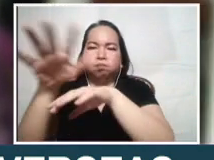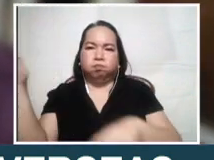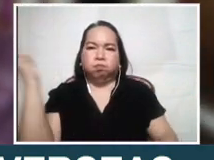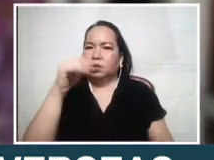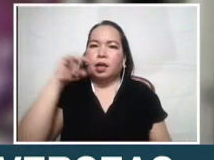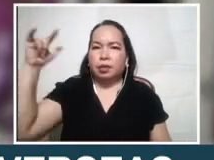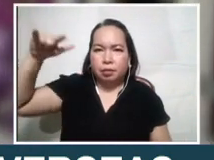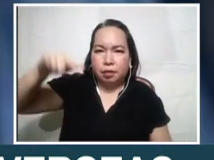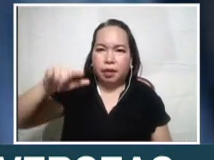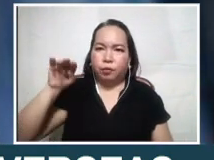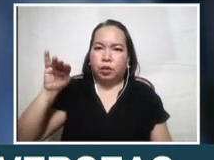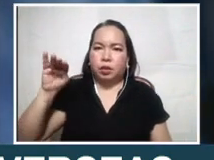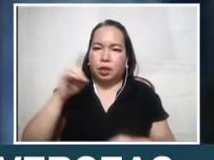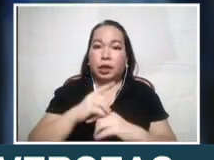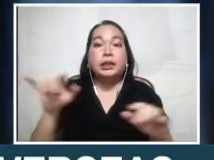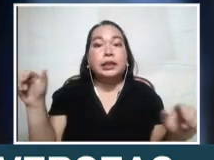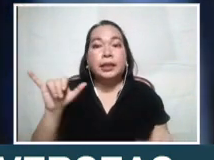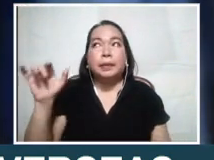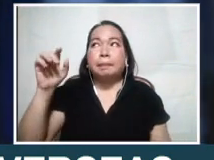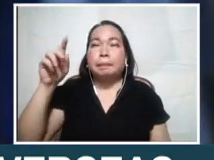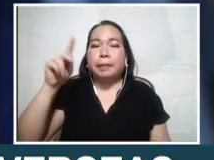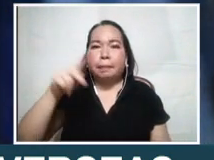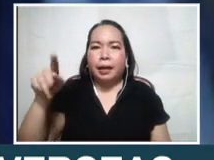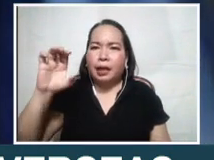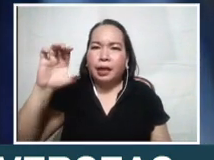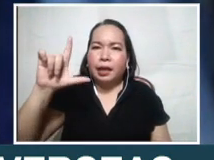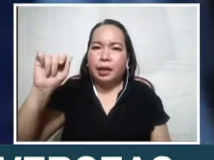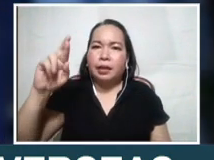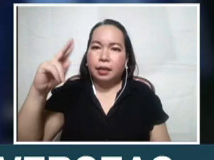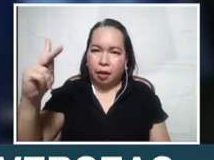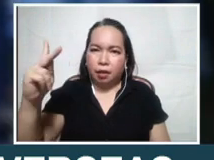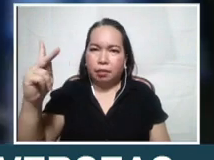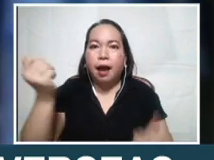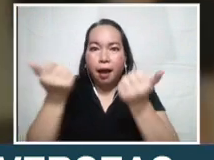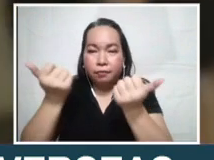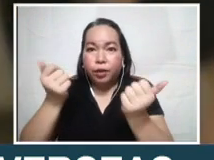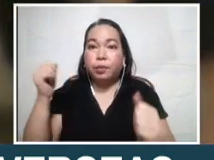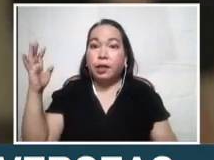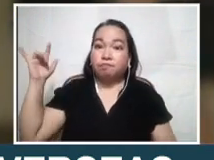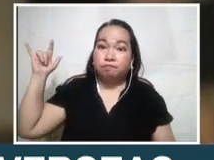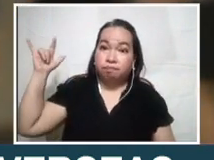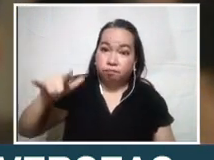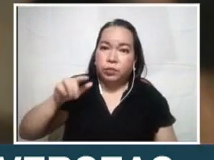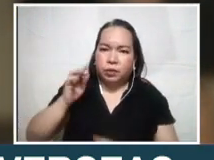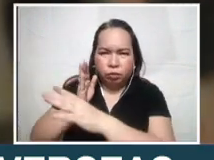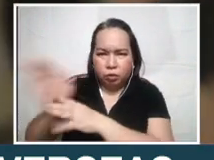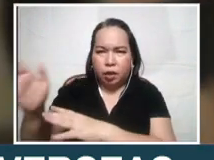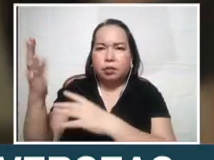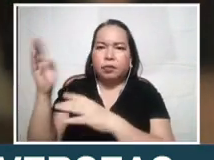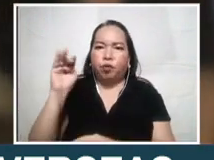Clark City is open to accept OFWs who can be immediately subjected to a 14-day